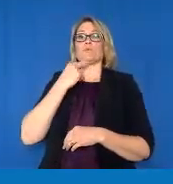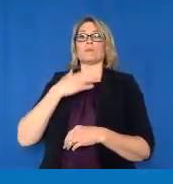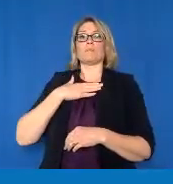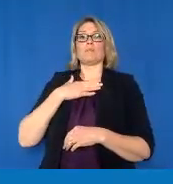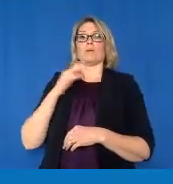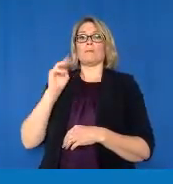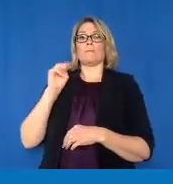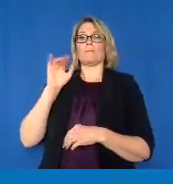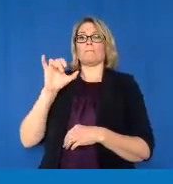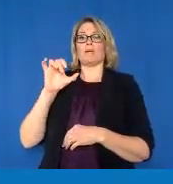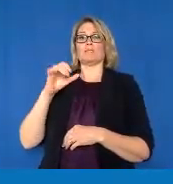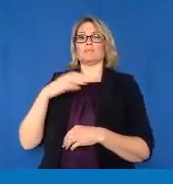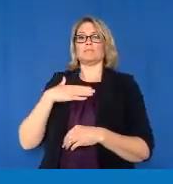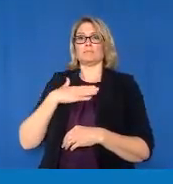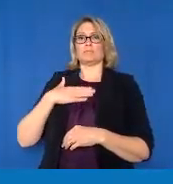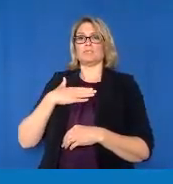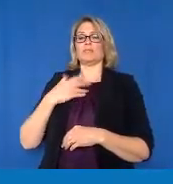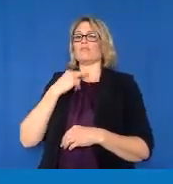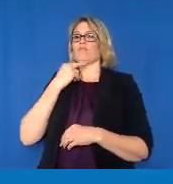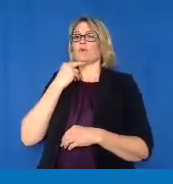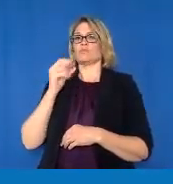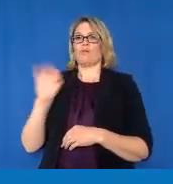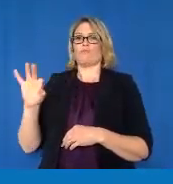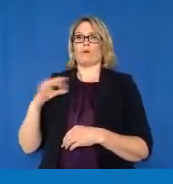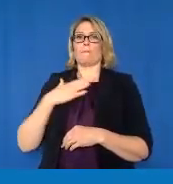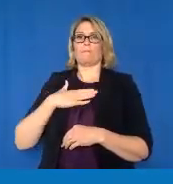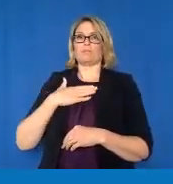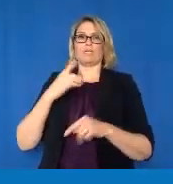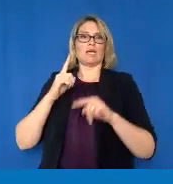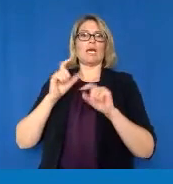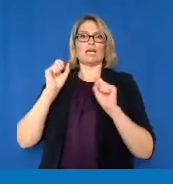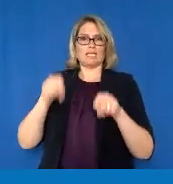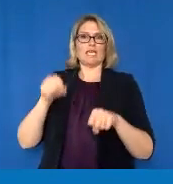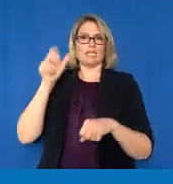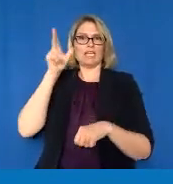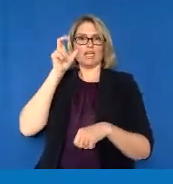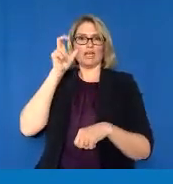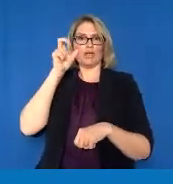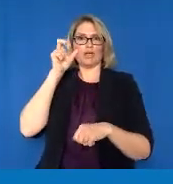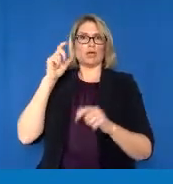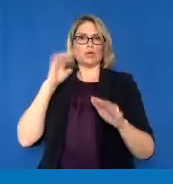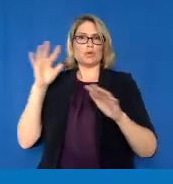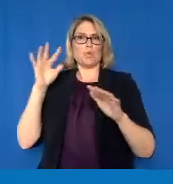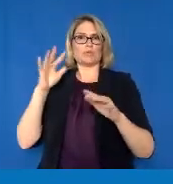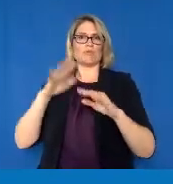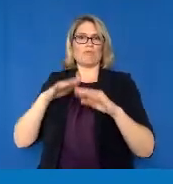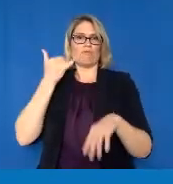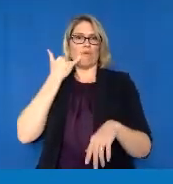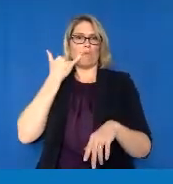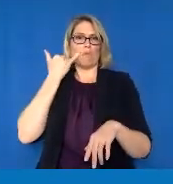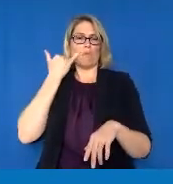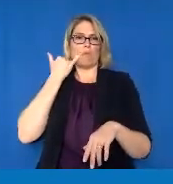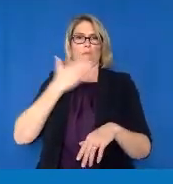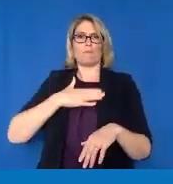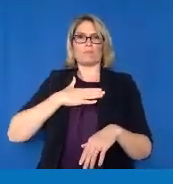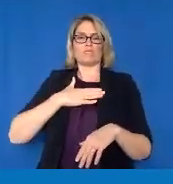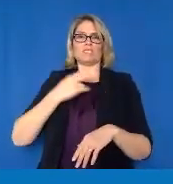mettre votre micro. Please mute your mic. I can hear a lot of noise on the phone.